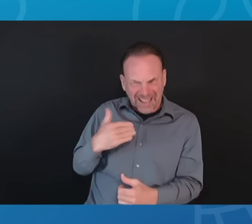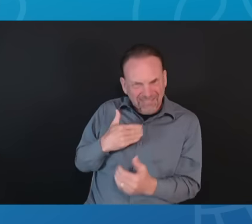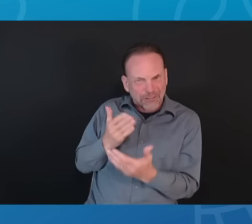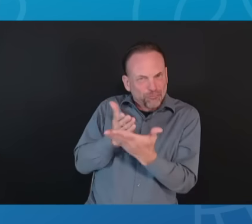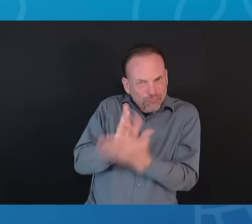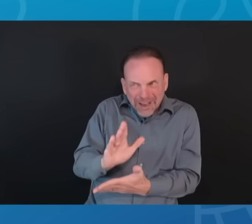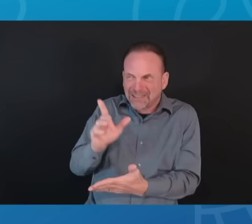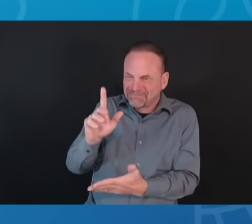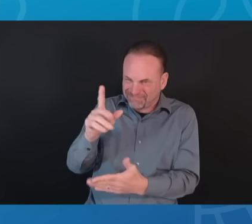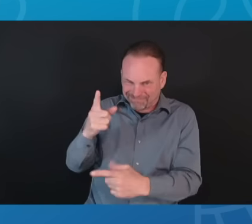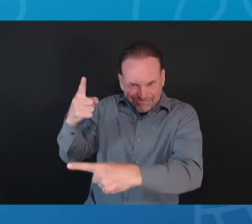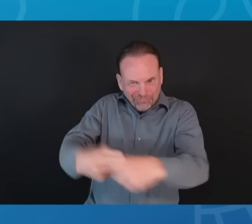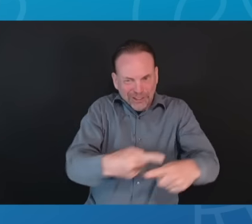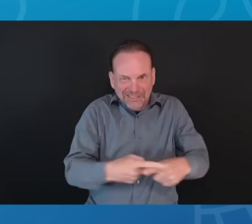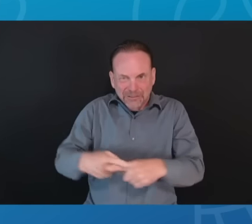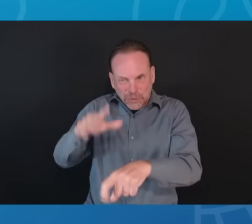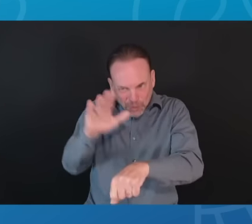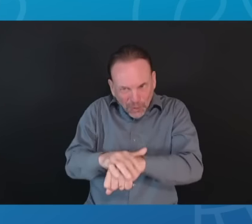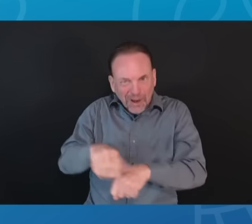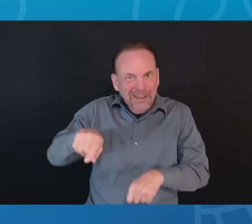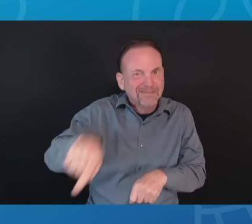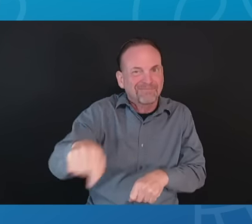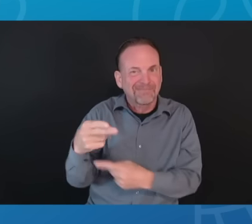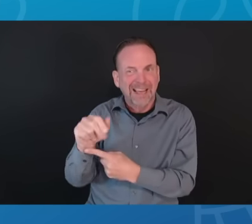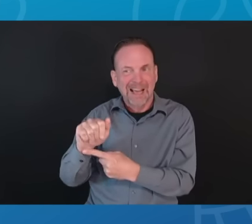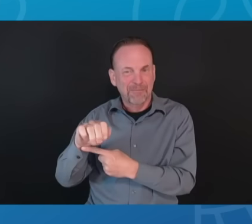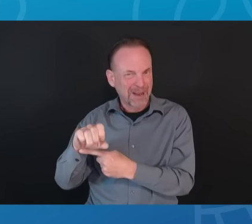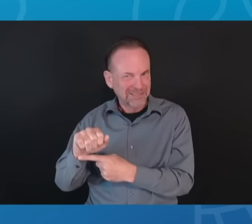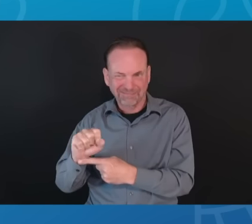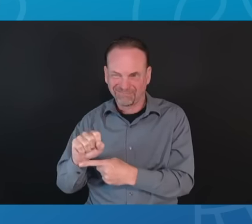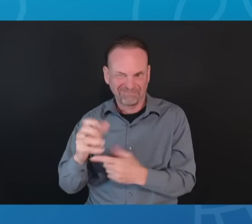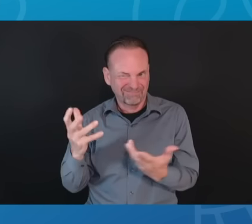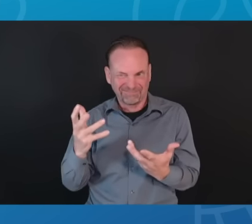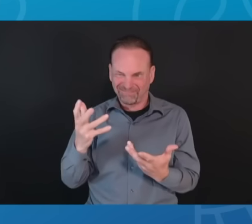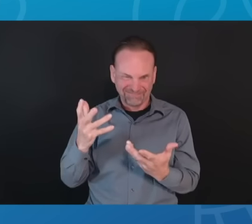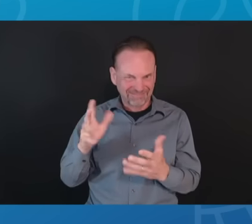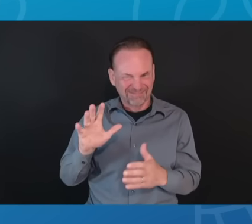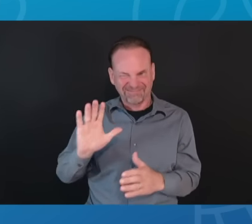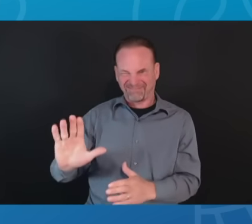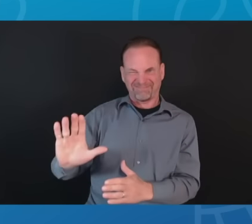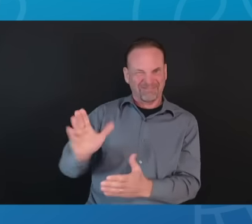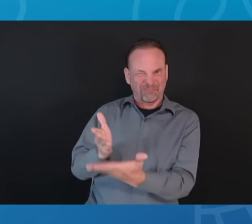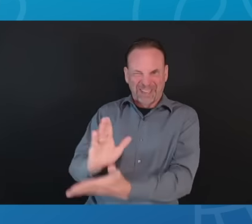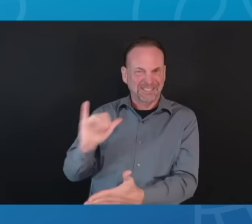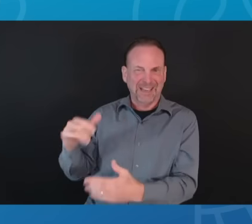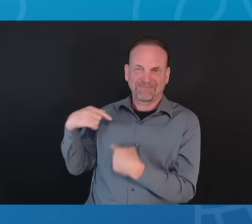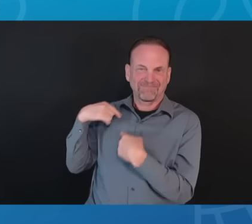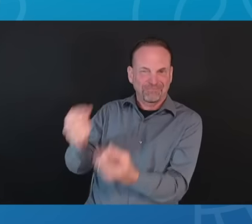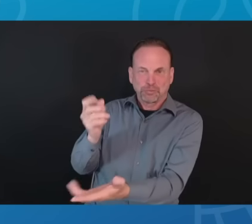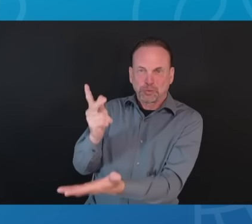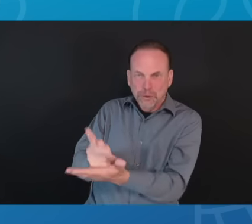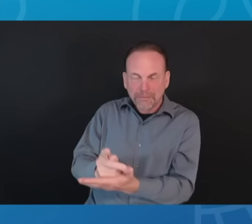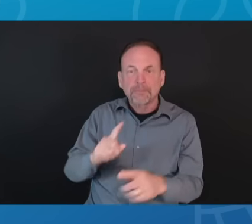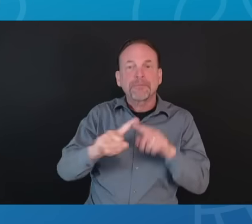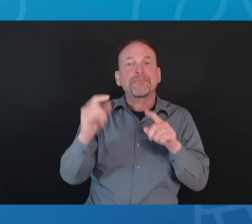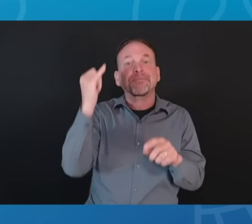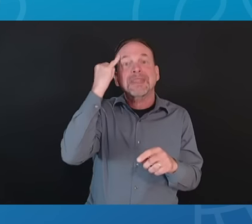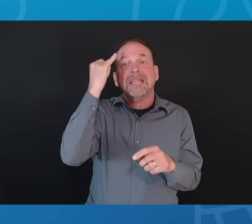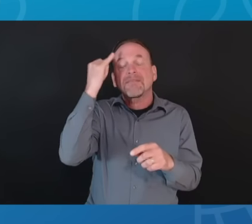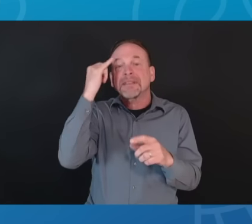had a situation where Hamas commandeered a convoy and Hamas militants were